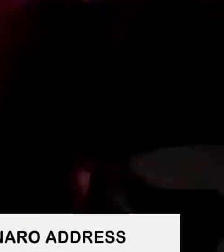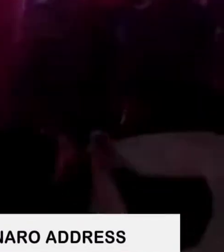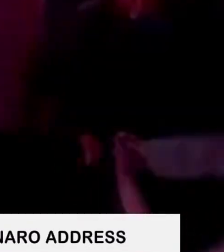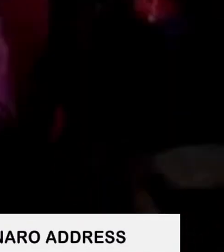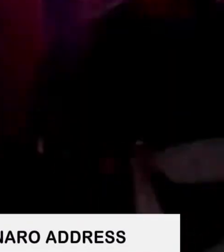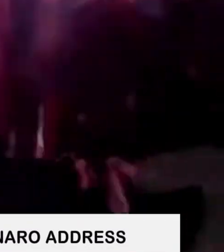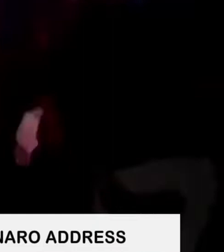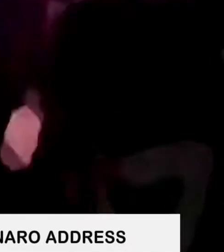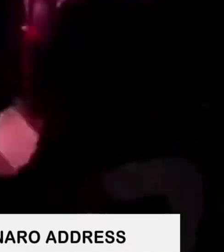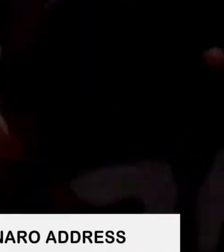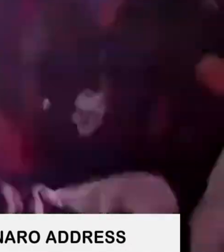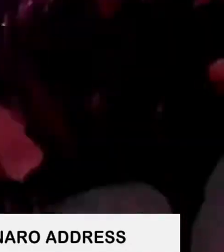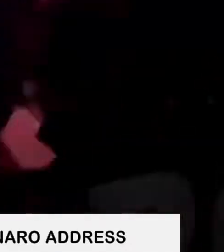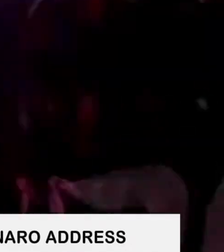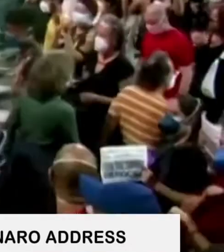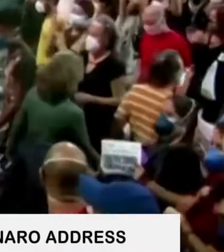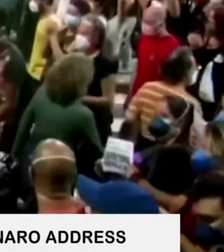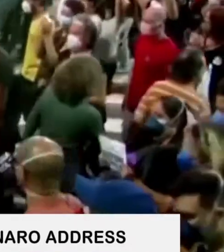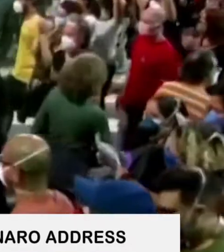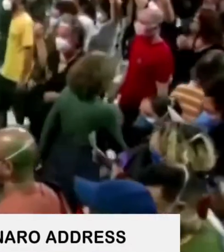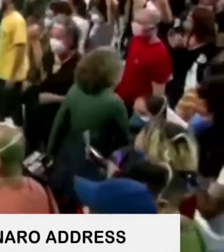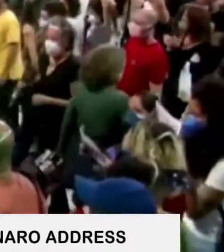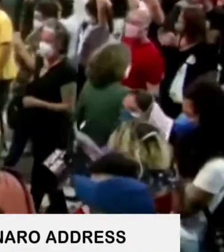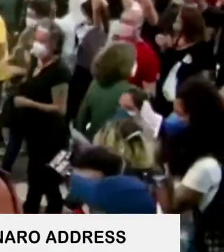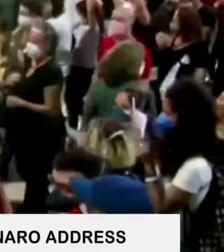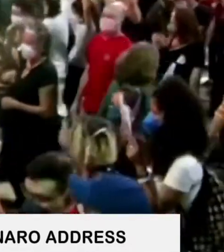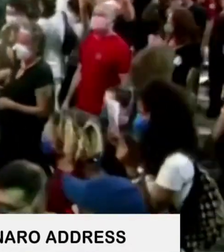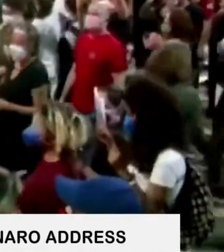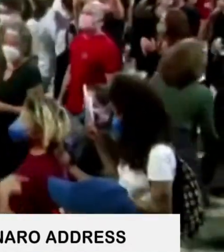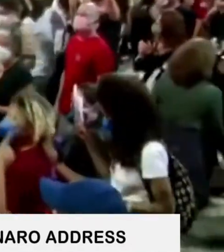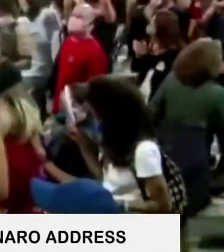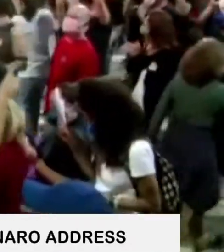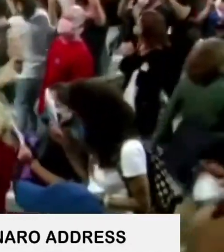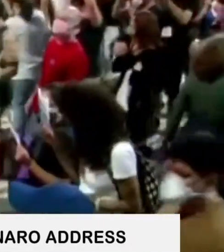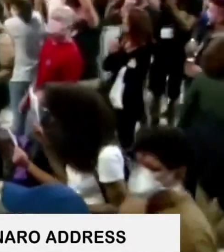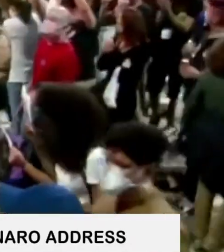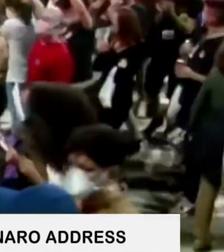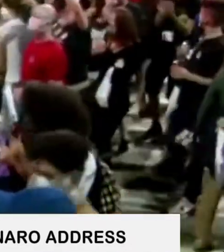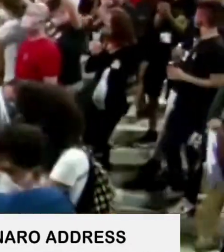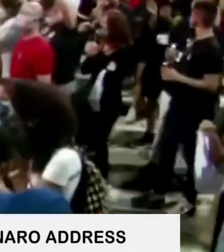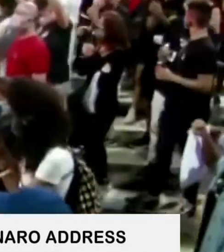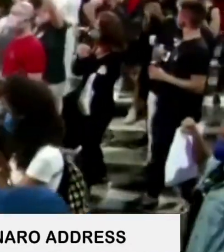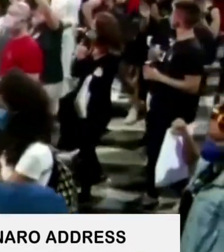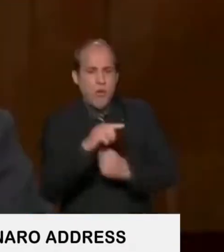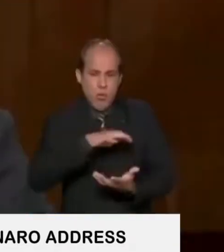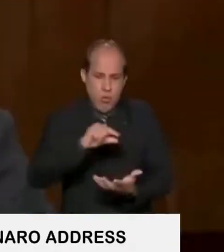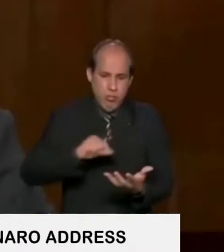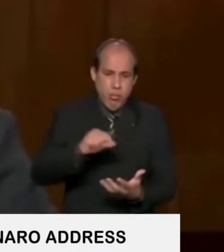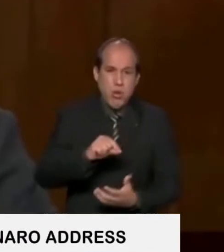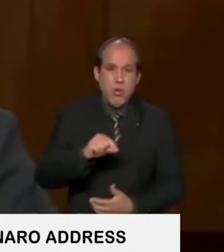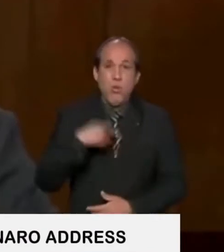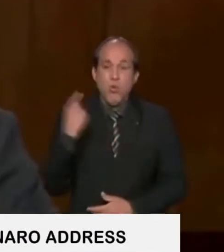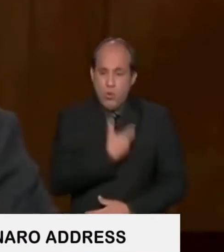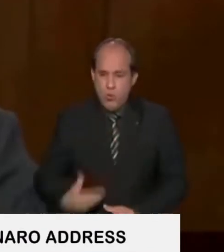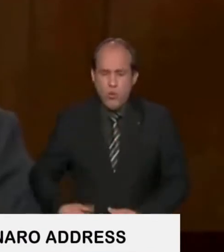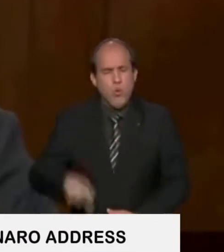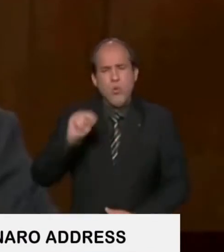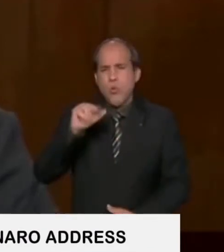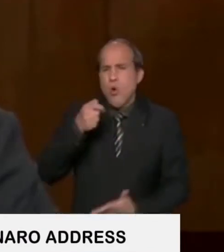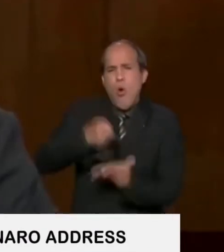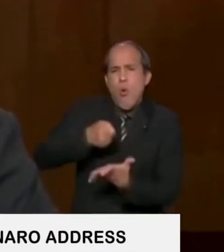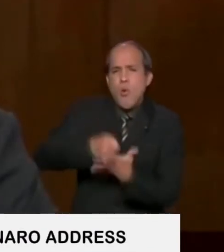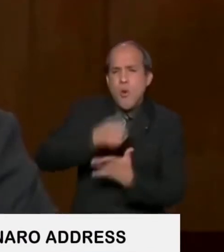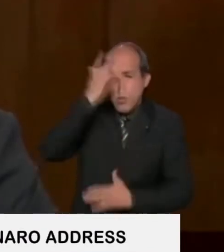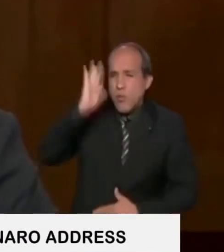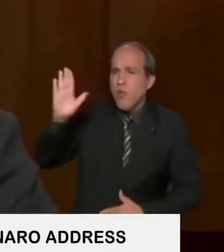responded in a televised speech on Wednesday, defending his decision to avoid a nationwide lockdown. Our government